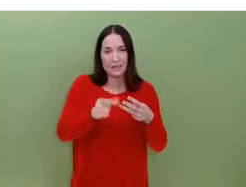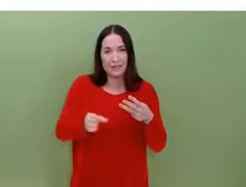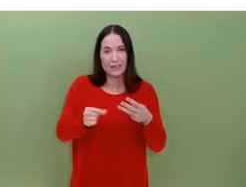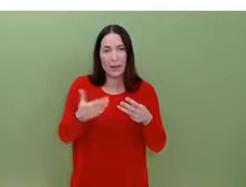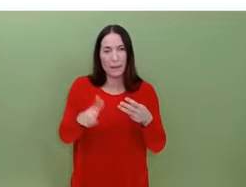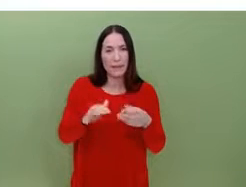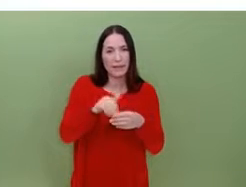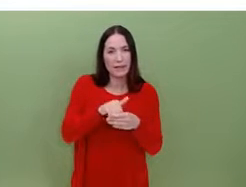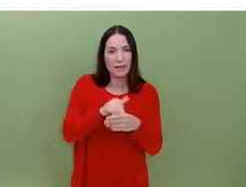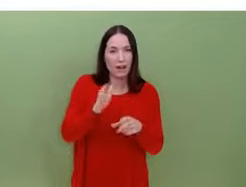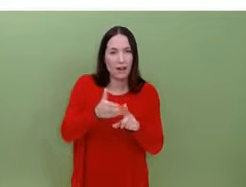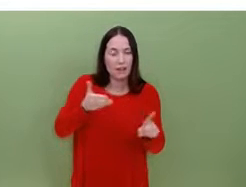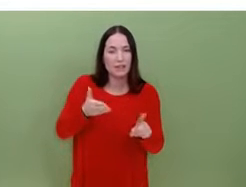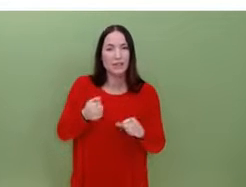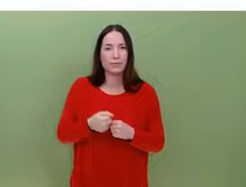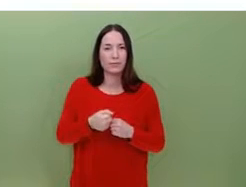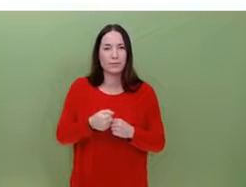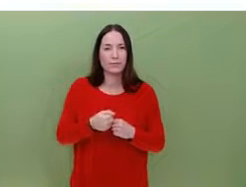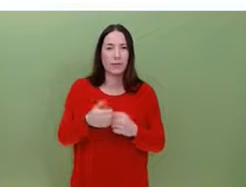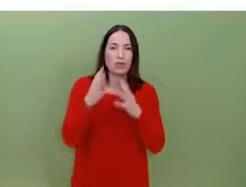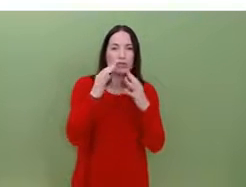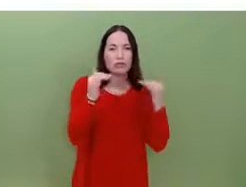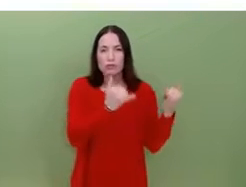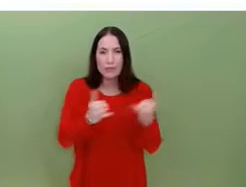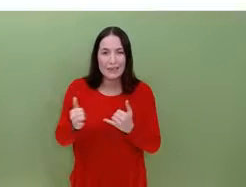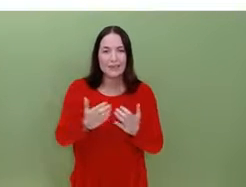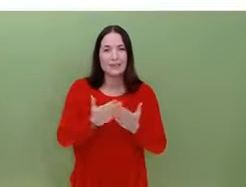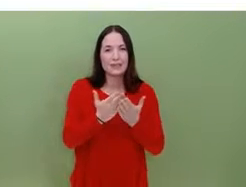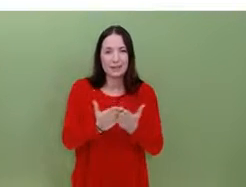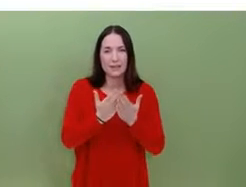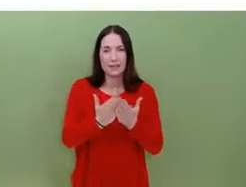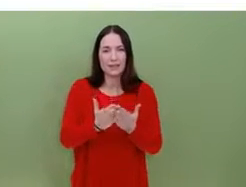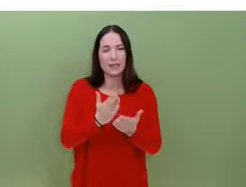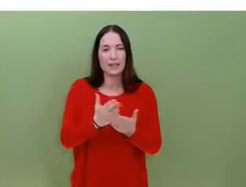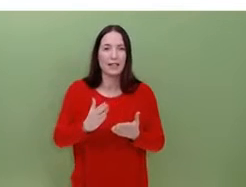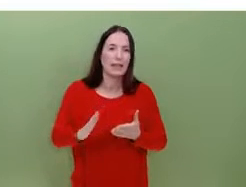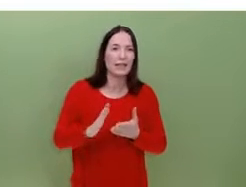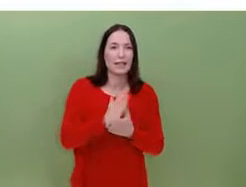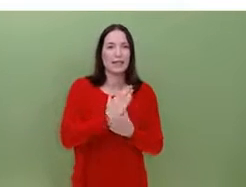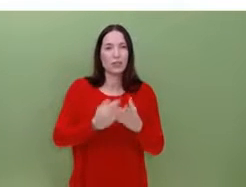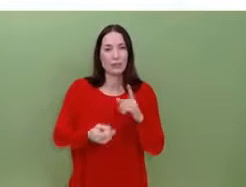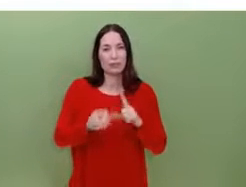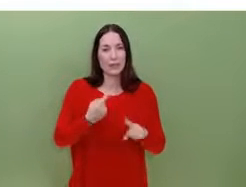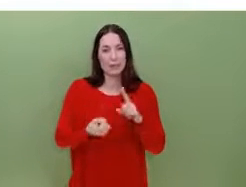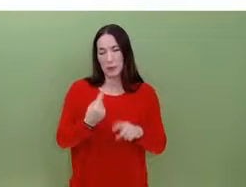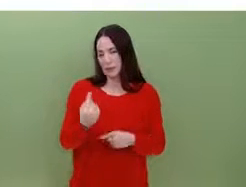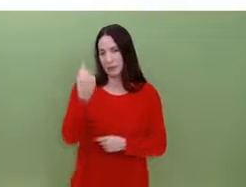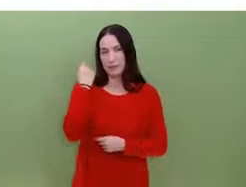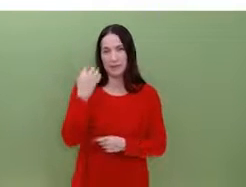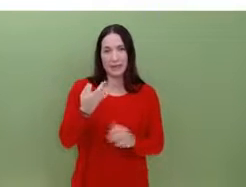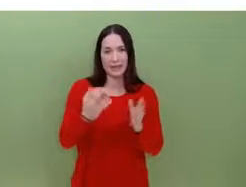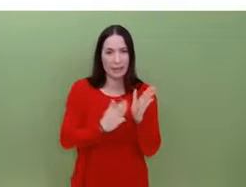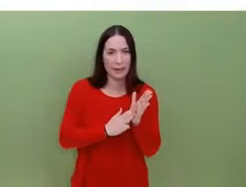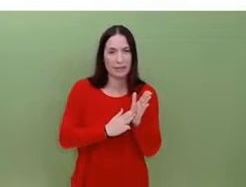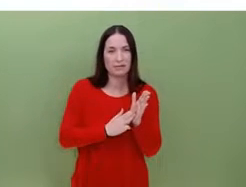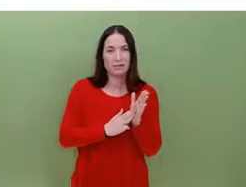identified, screening studies, and really initial responses to man-made